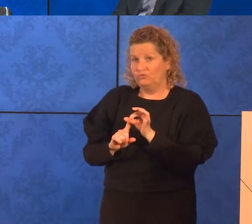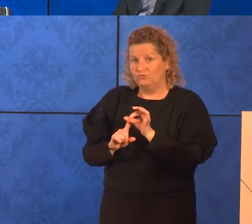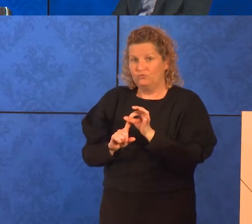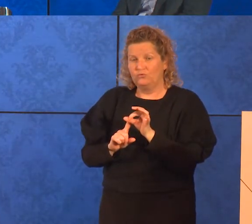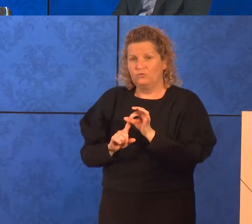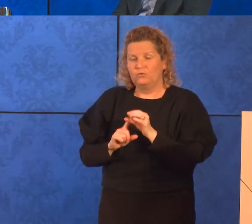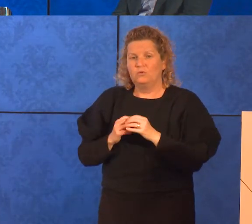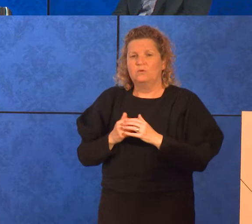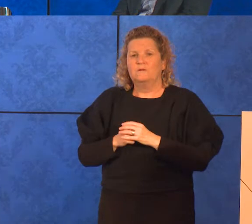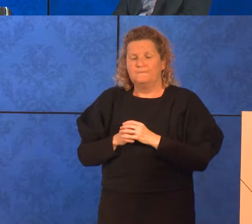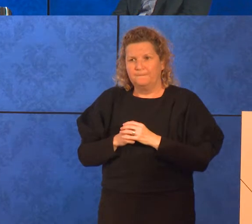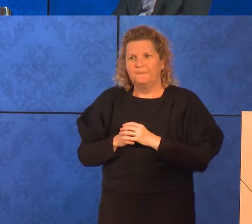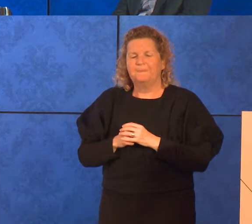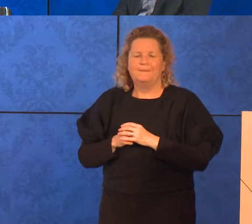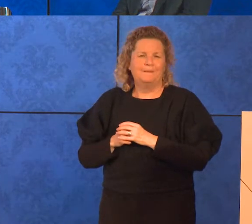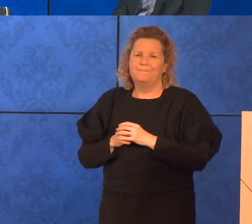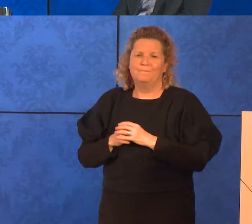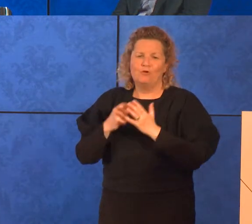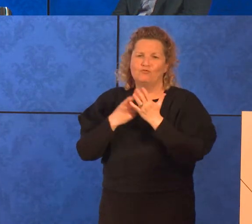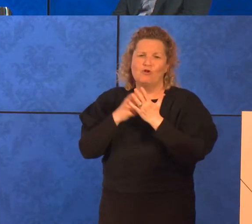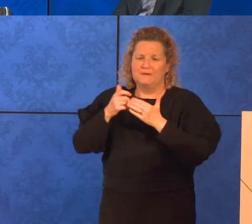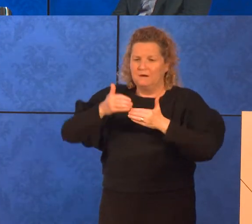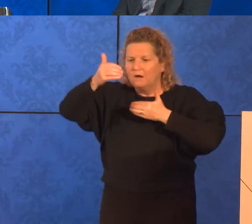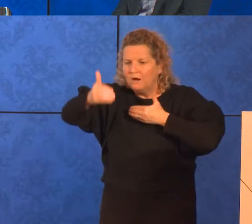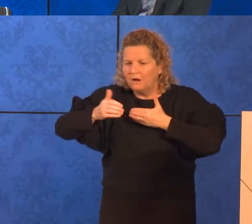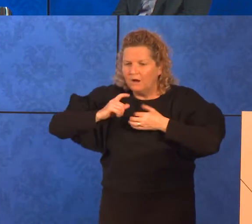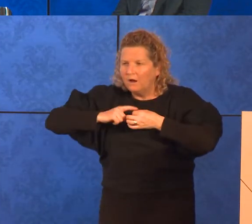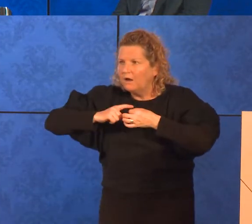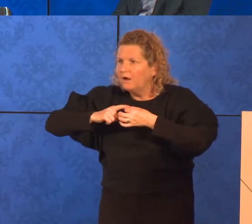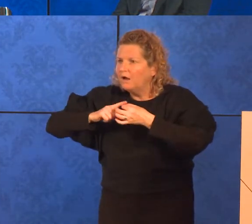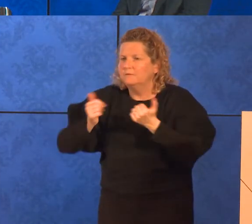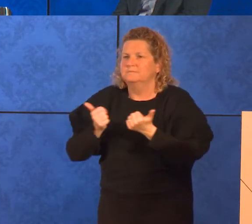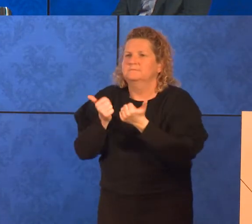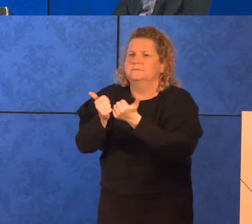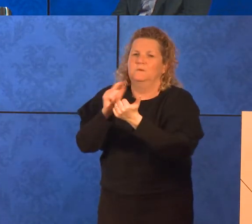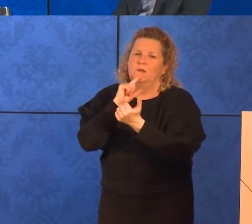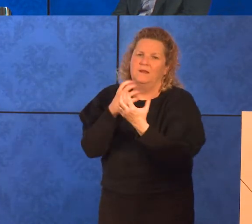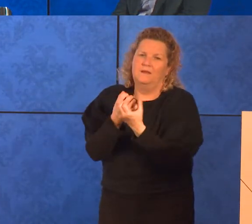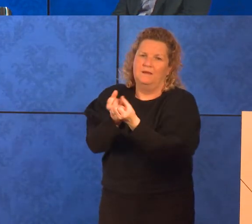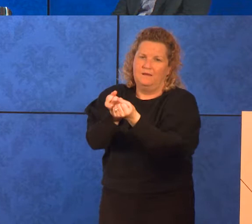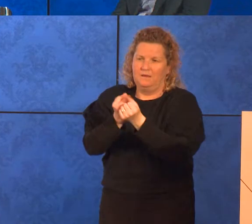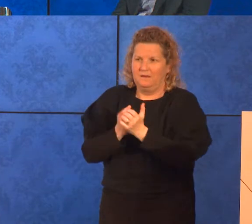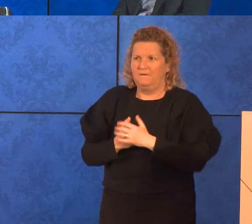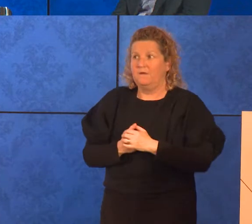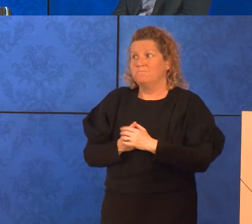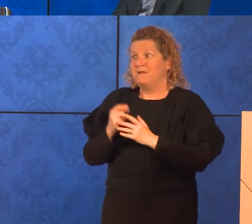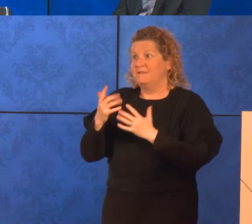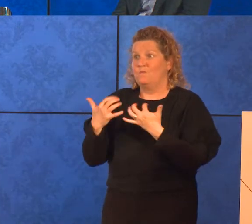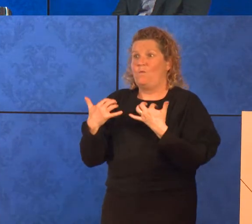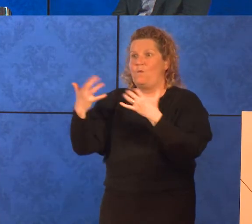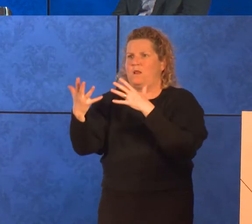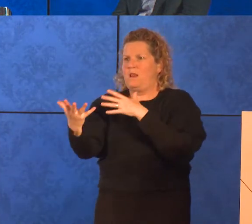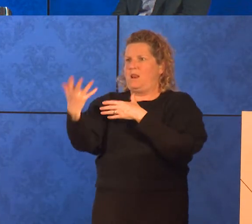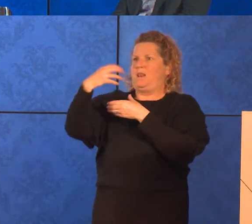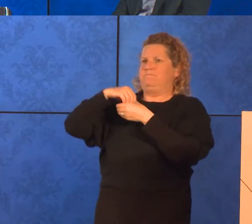of course, over the course of the Royal Commission, but certainly the engagement in the audience just is a demonstration of how important